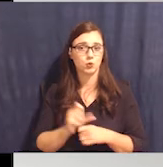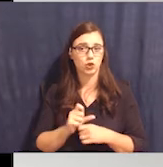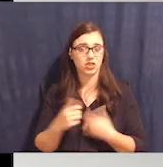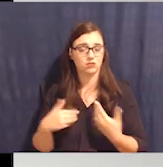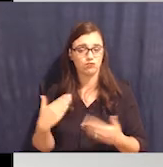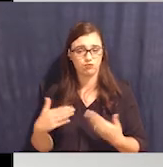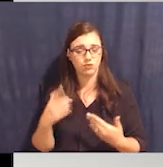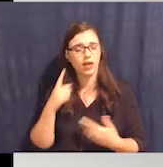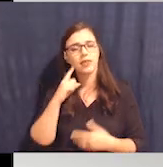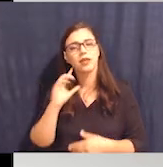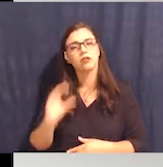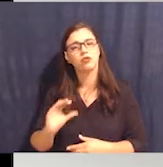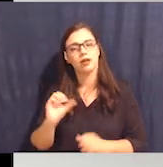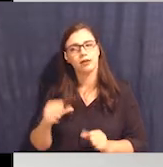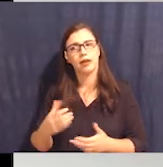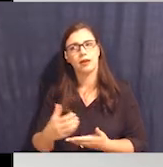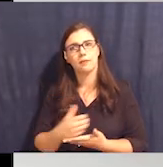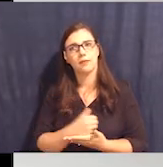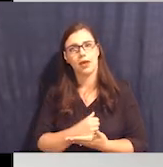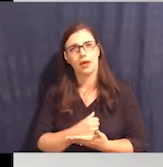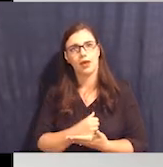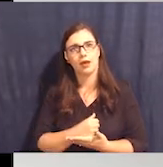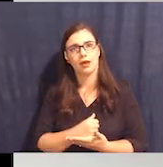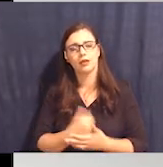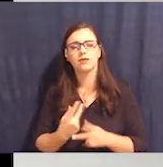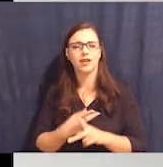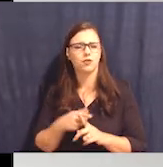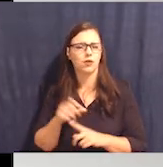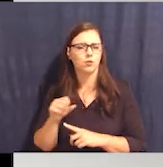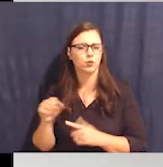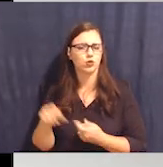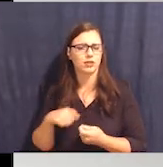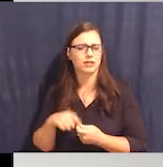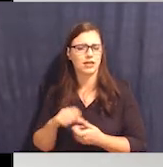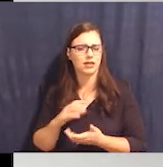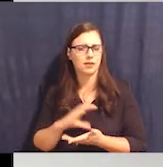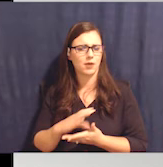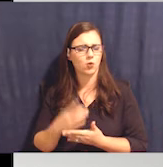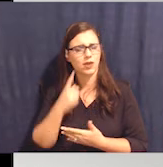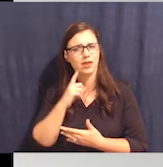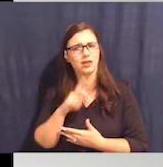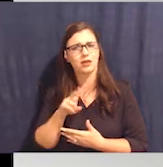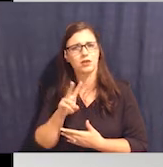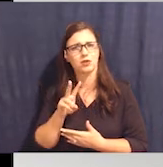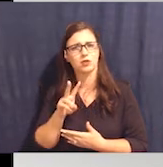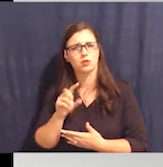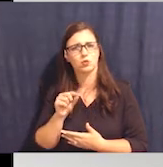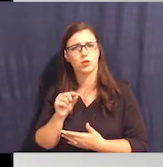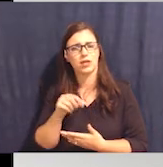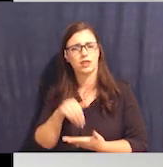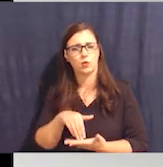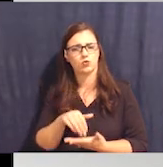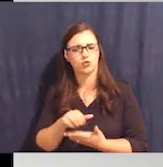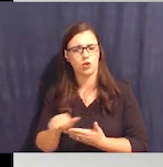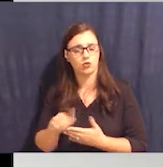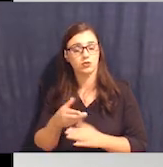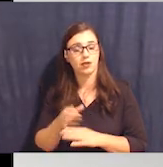working. I think your child can make, you can find out from Social Security exactly what it is. I think it's around